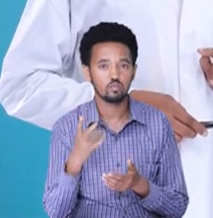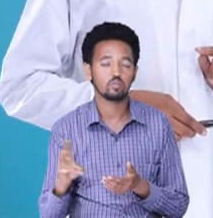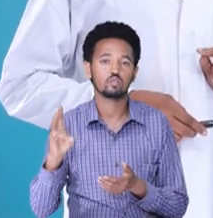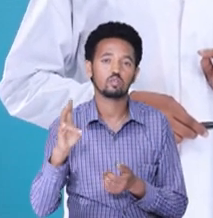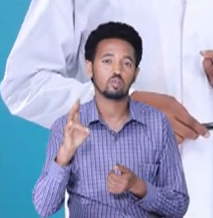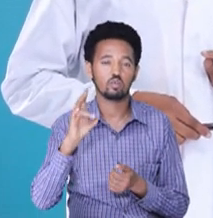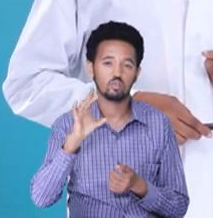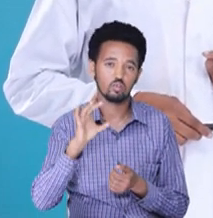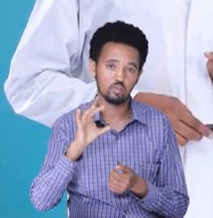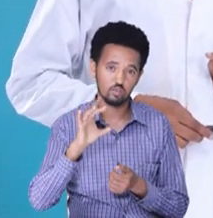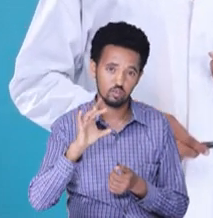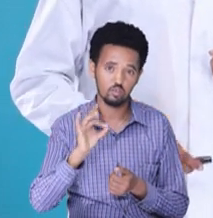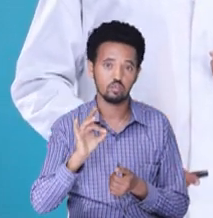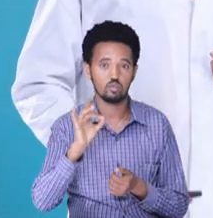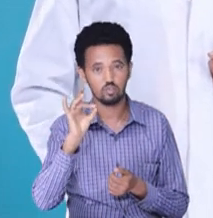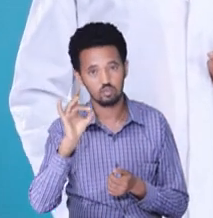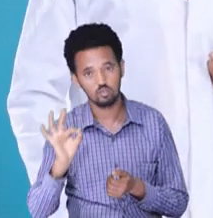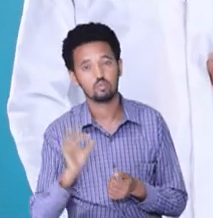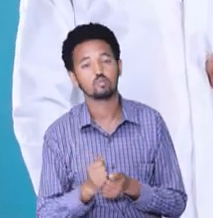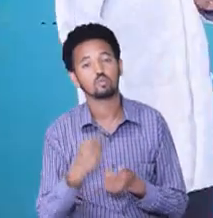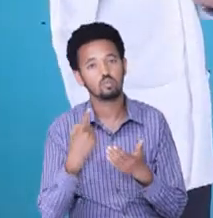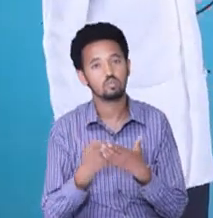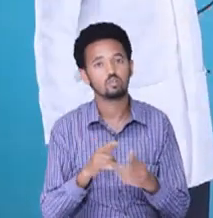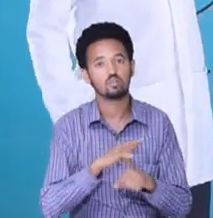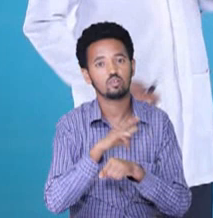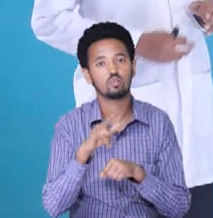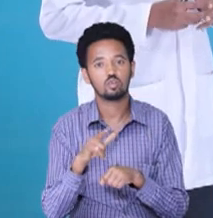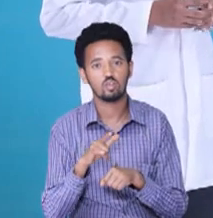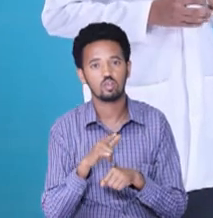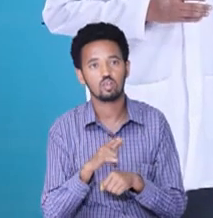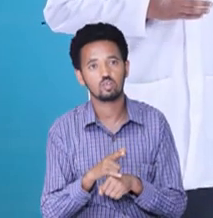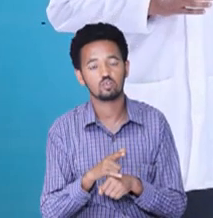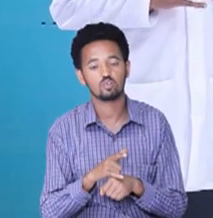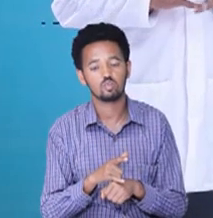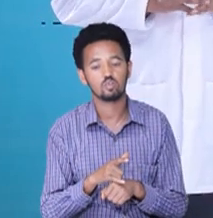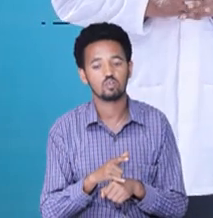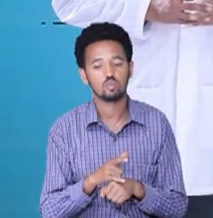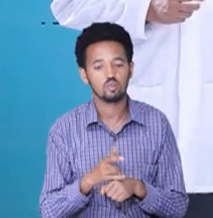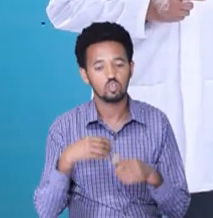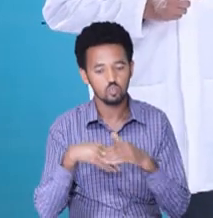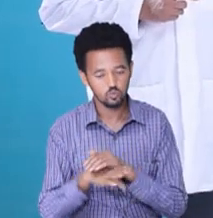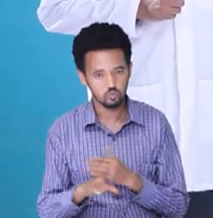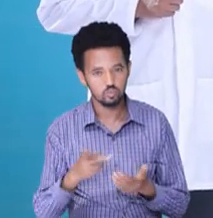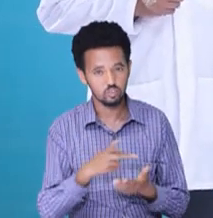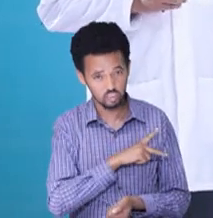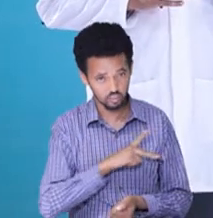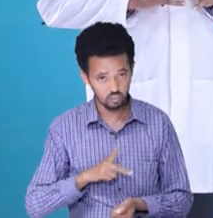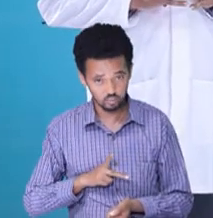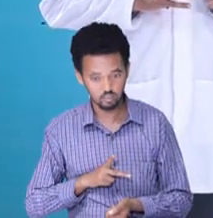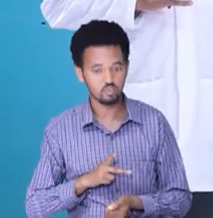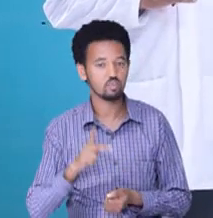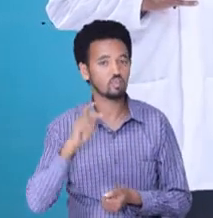1789. This was the measure of the National Assembly. On June 1719, the king and